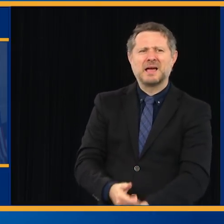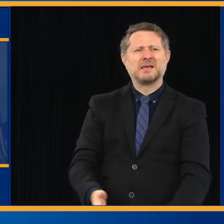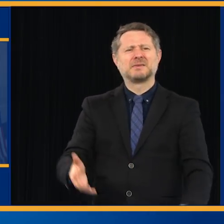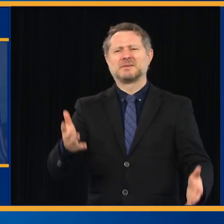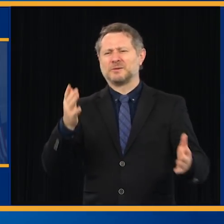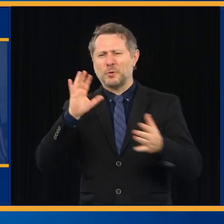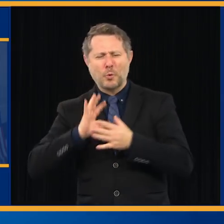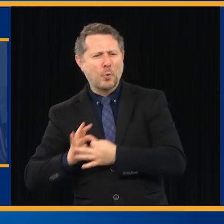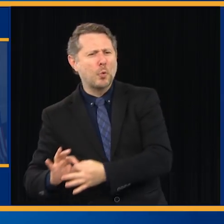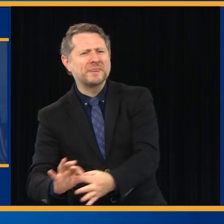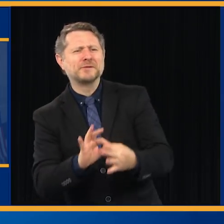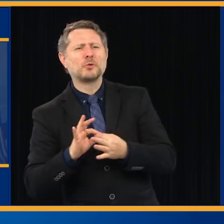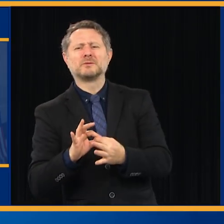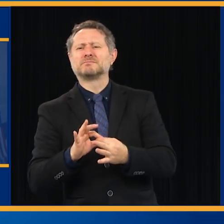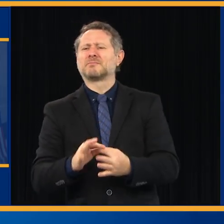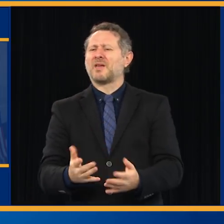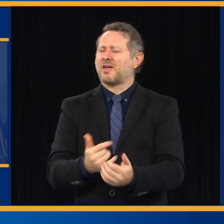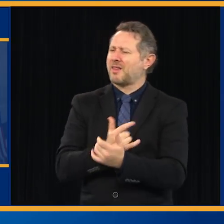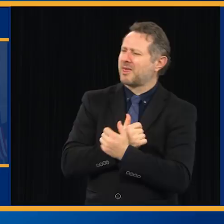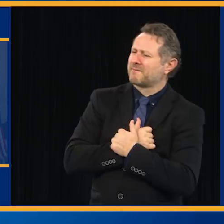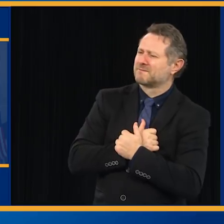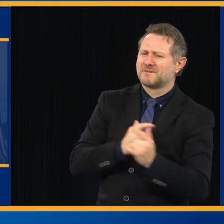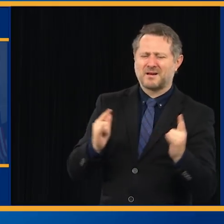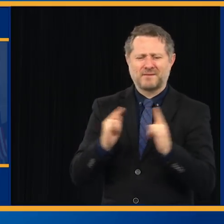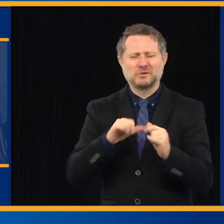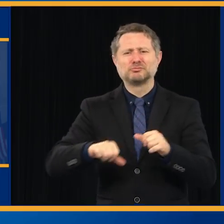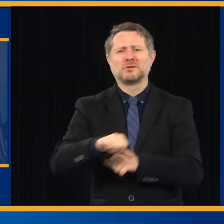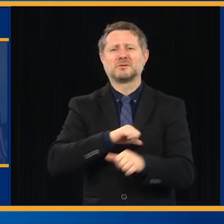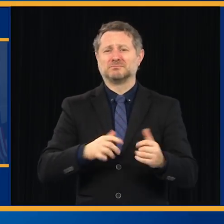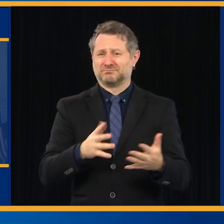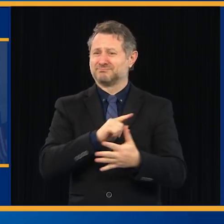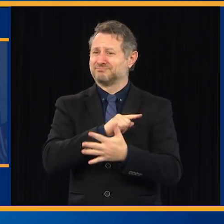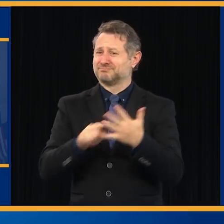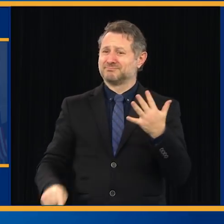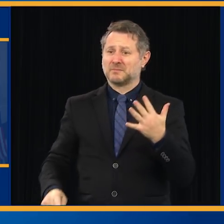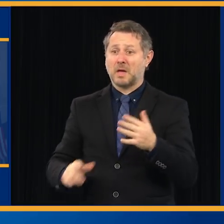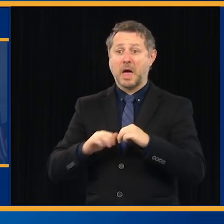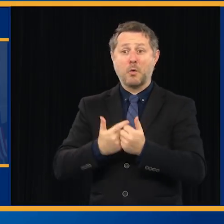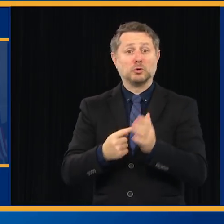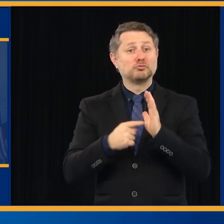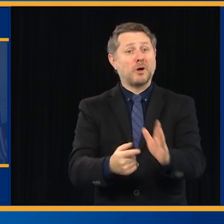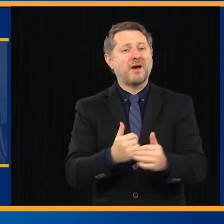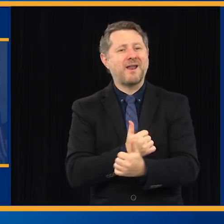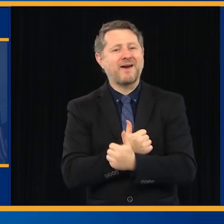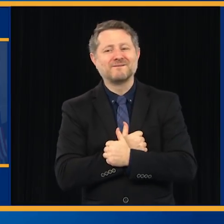how we love one another, show it. You know how you show love?